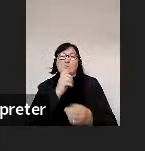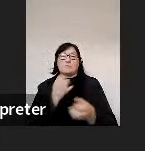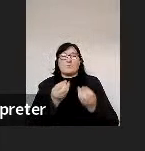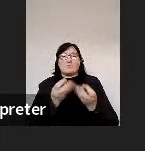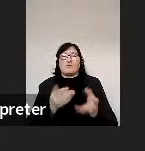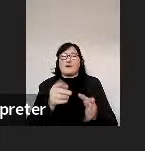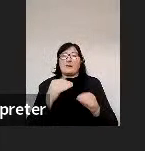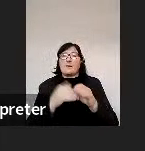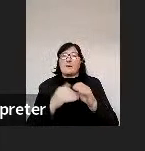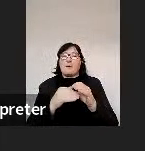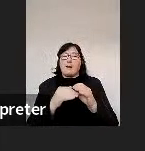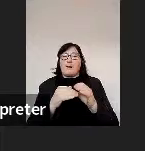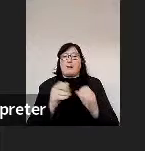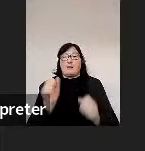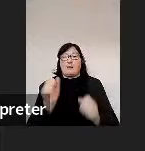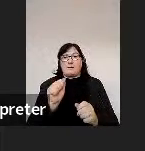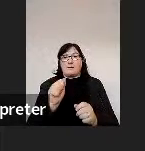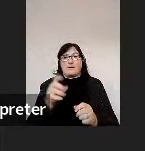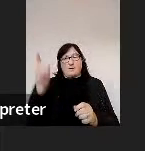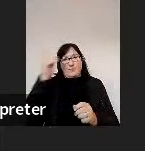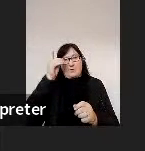Durban licensing